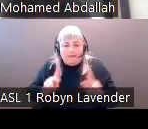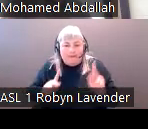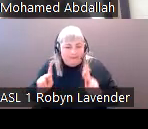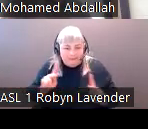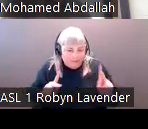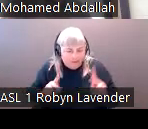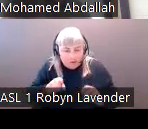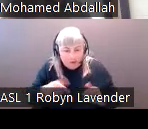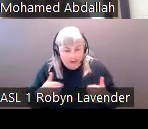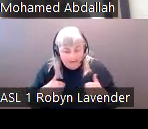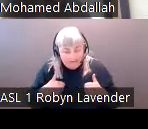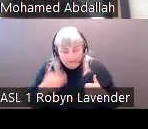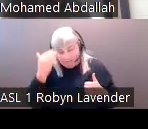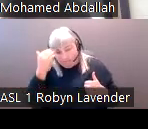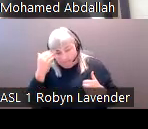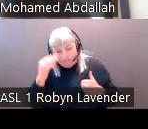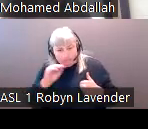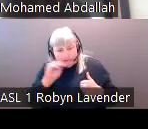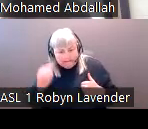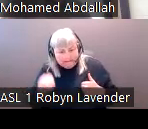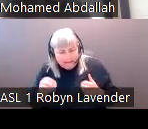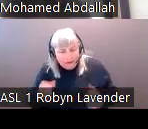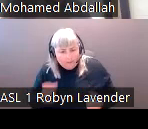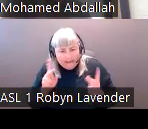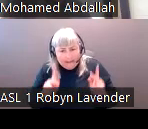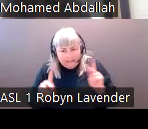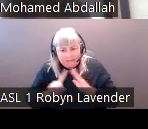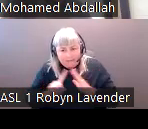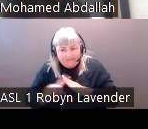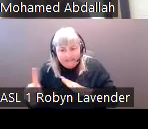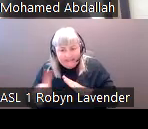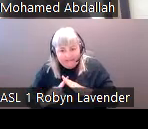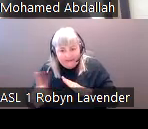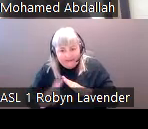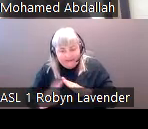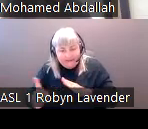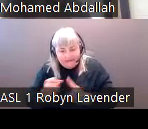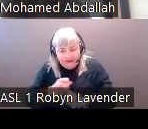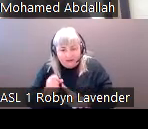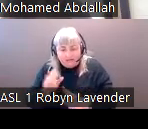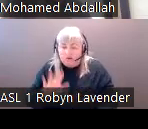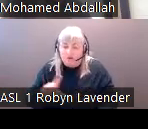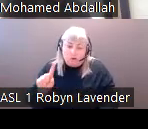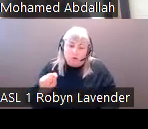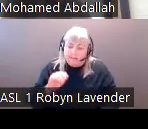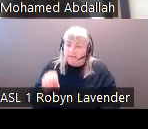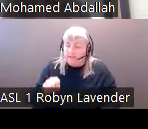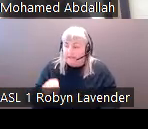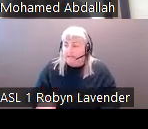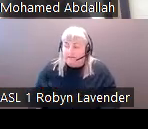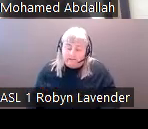Do you have a sense about what the percentage is of people who are fleeing violence? It's roughly about 20%, yes.